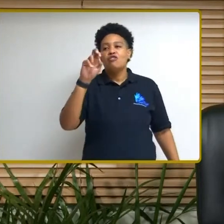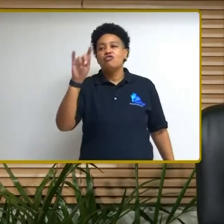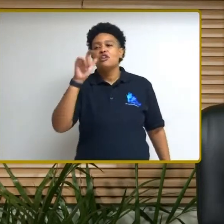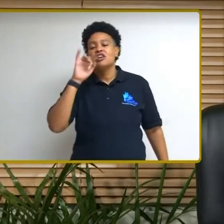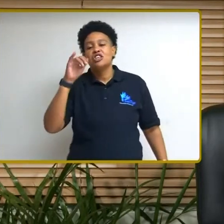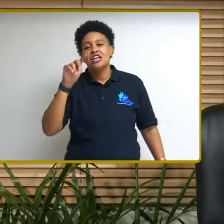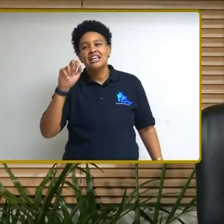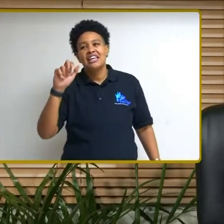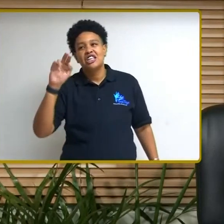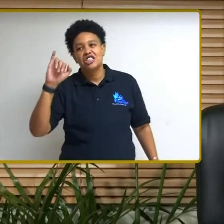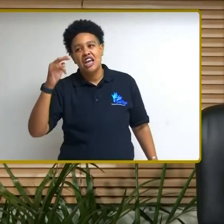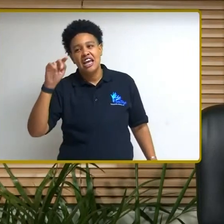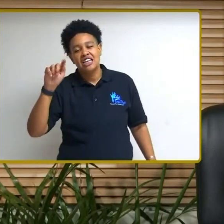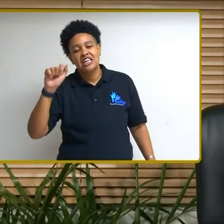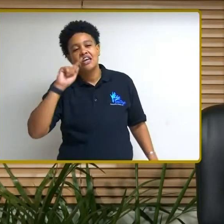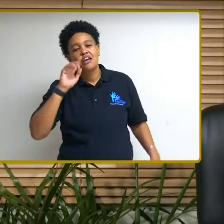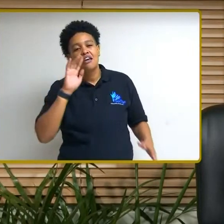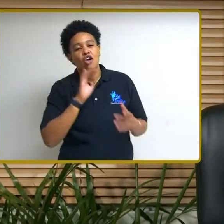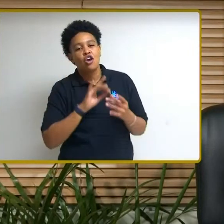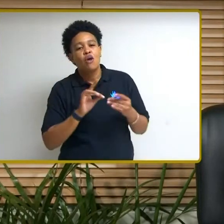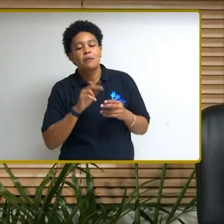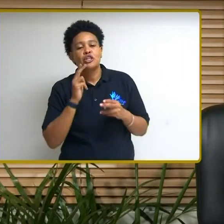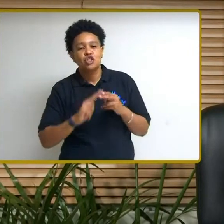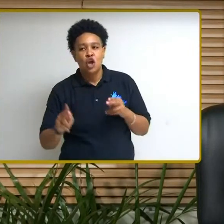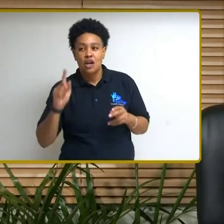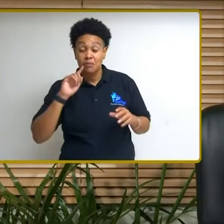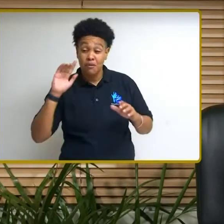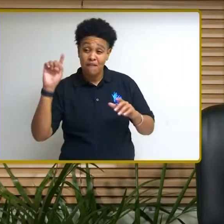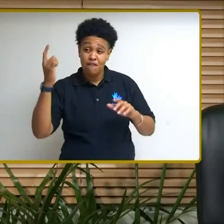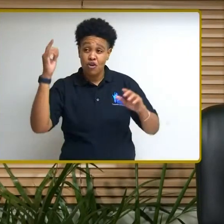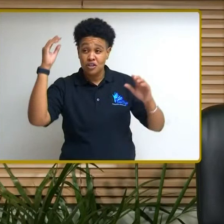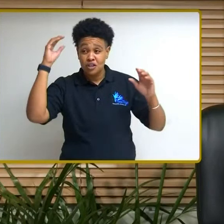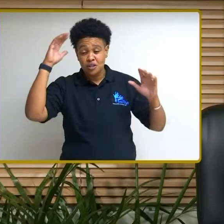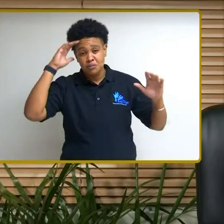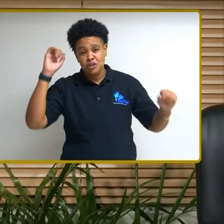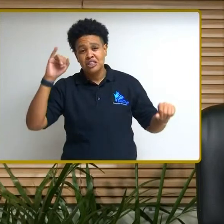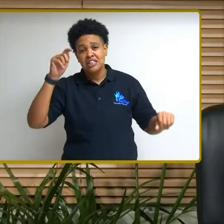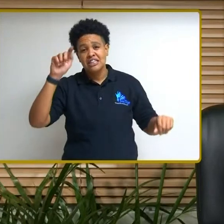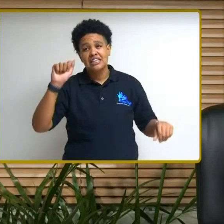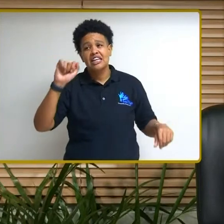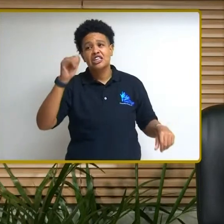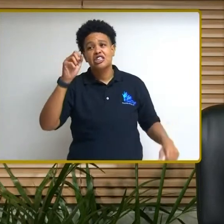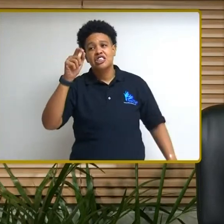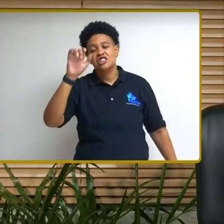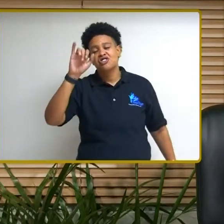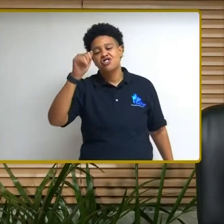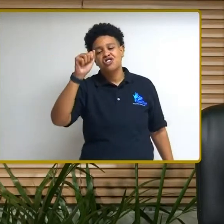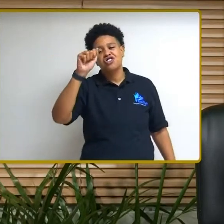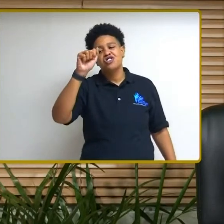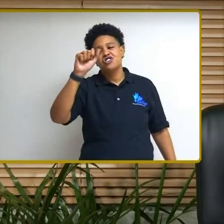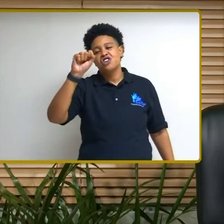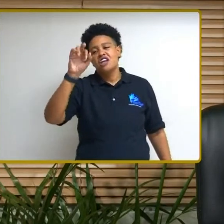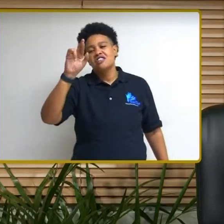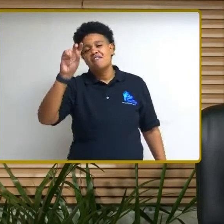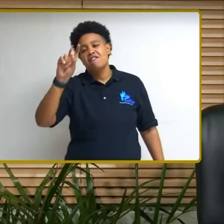first, president of the Jamaica Teachers Association, Jasper Gabriel,